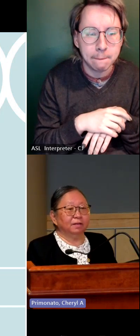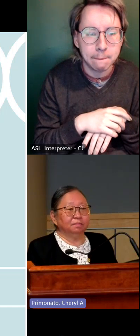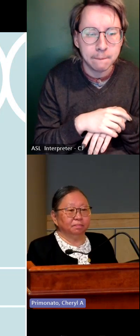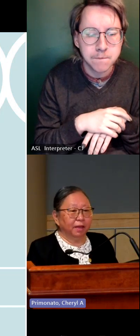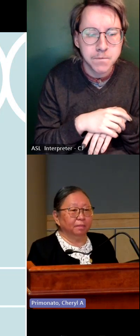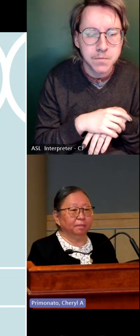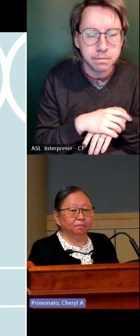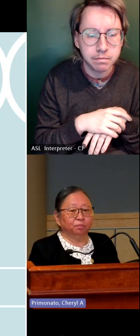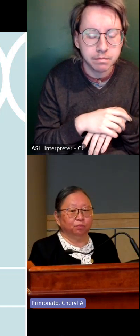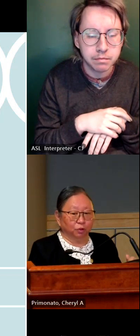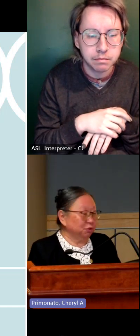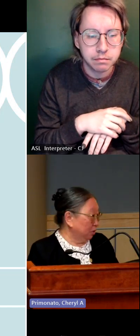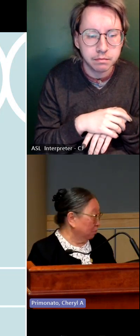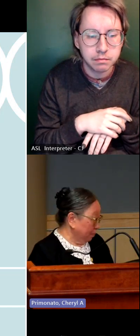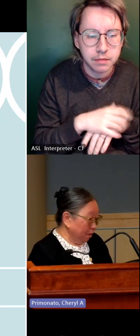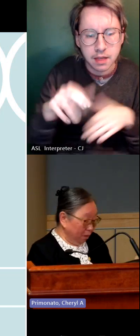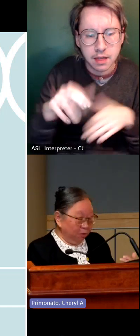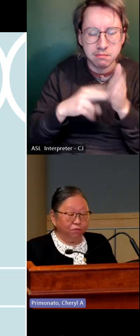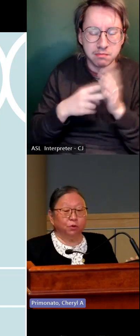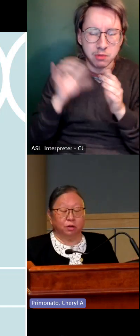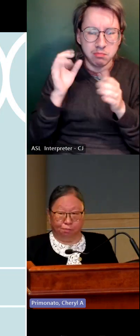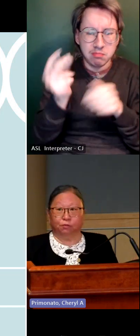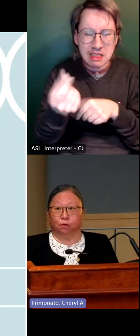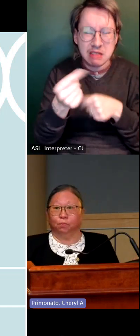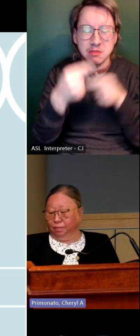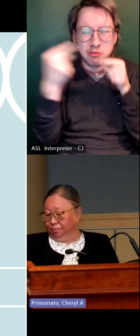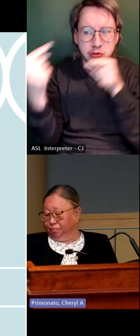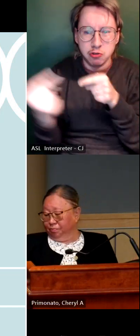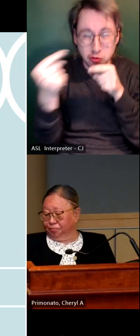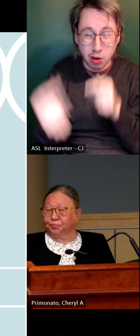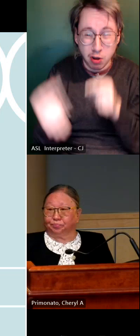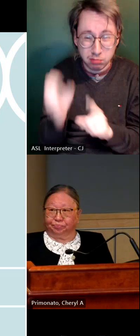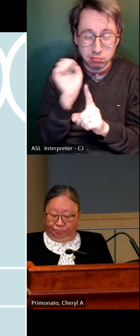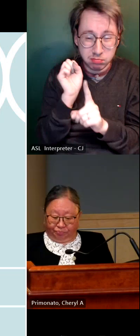and we'll do the review and approval.